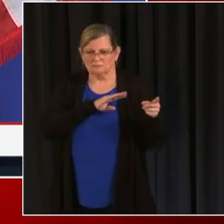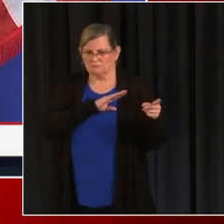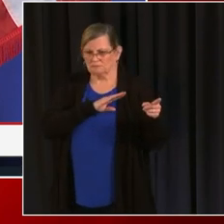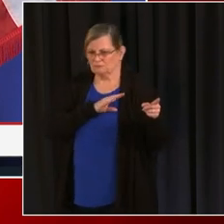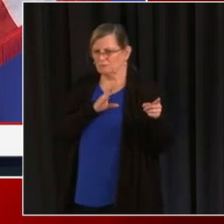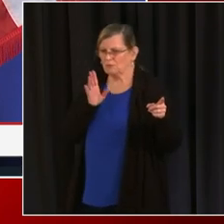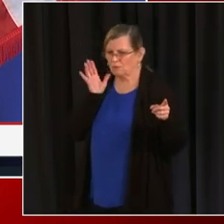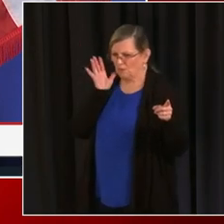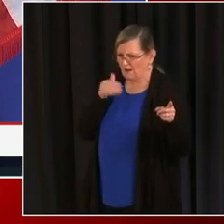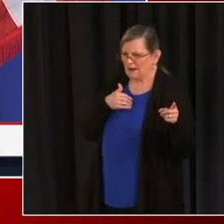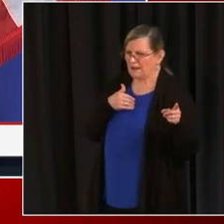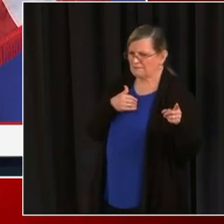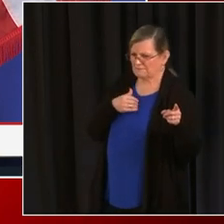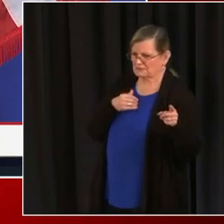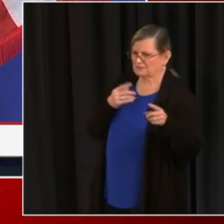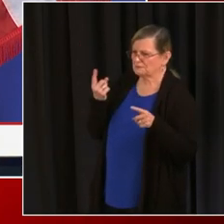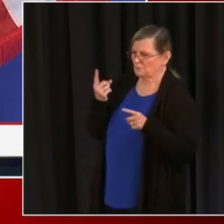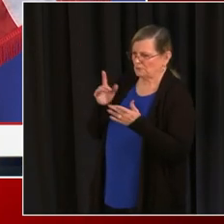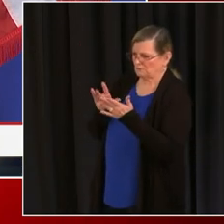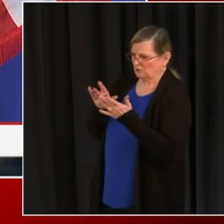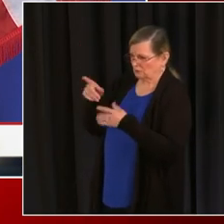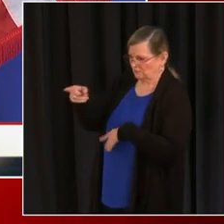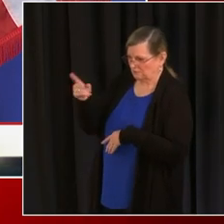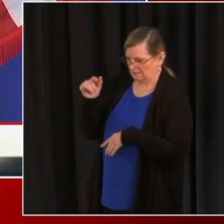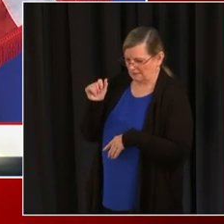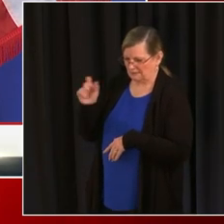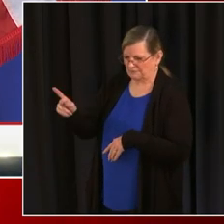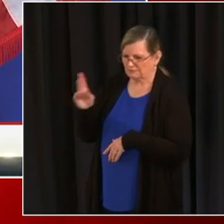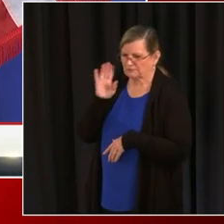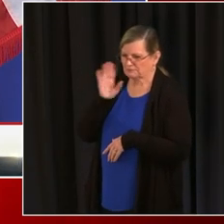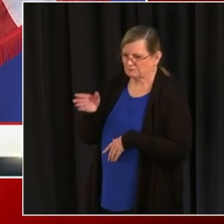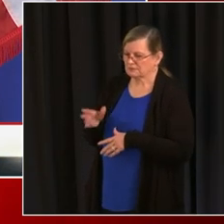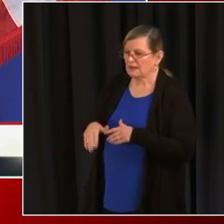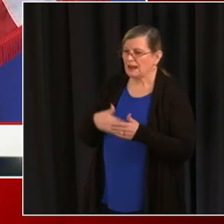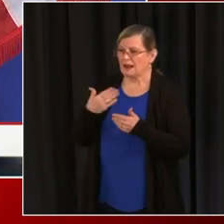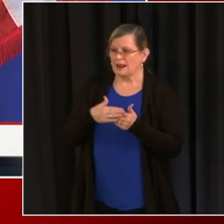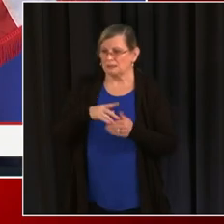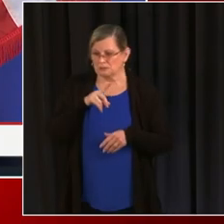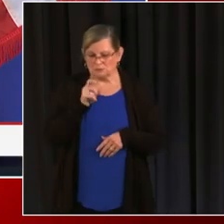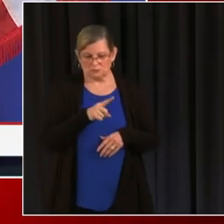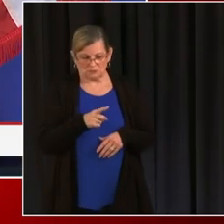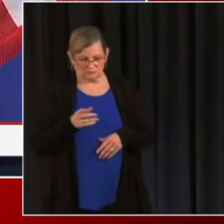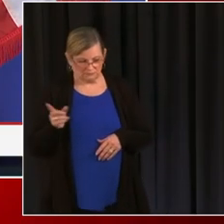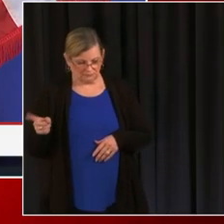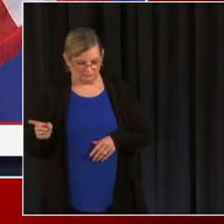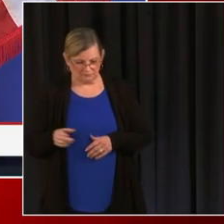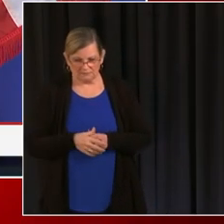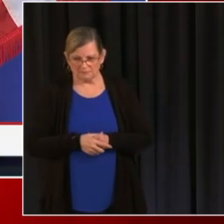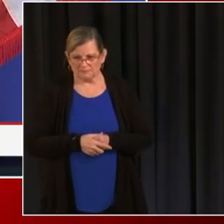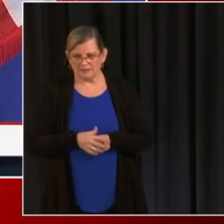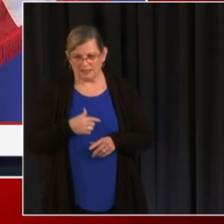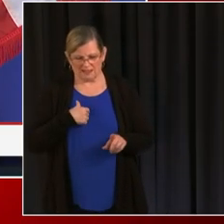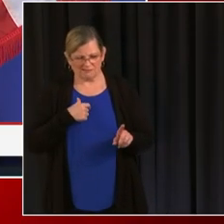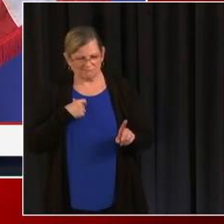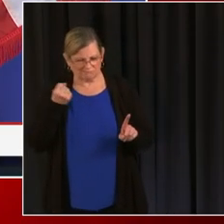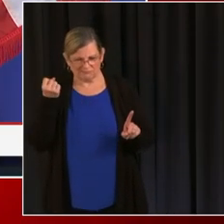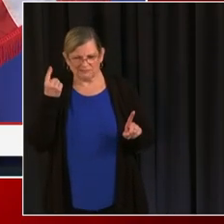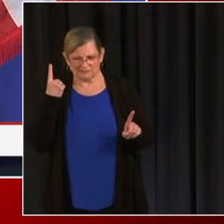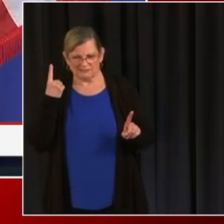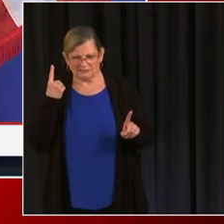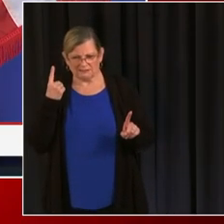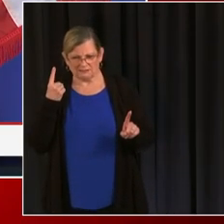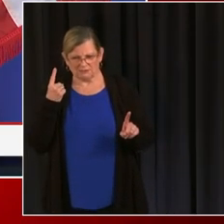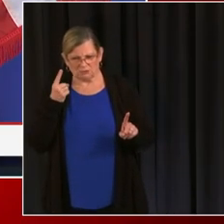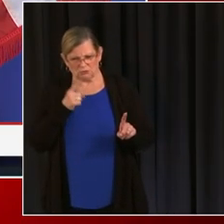Okay, well, we'll have them get back to you. Okay, what's next? Hi. I understand